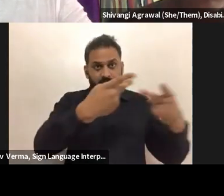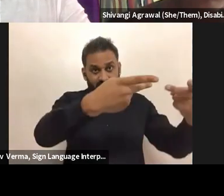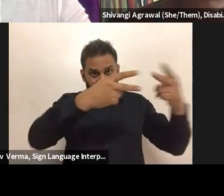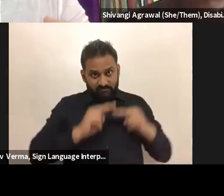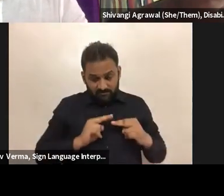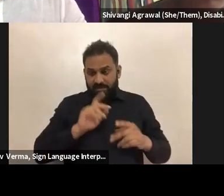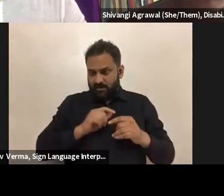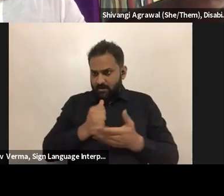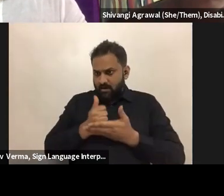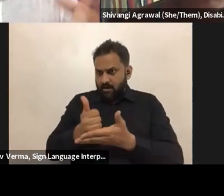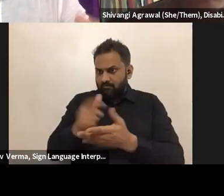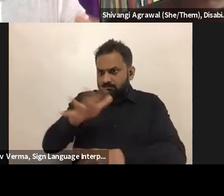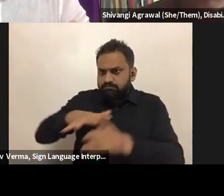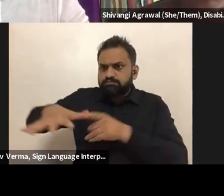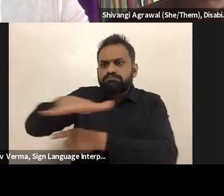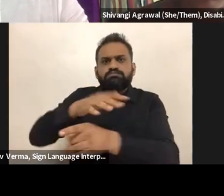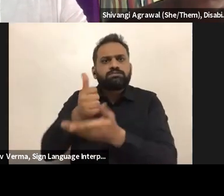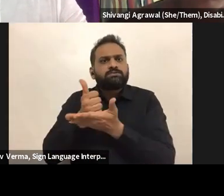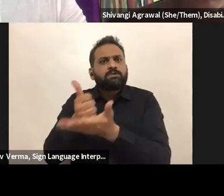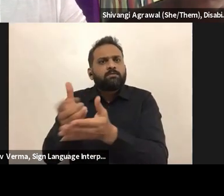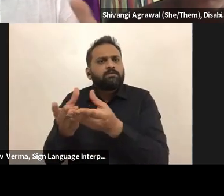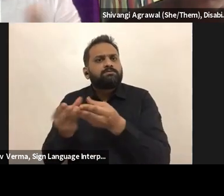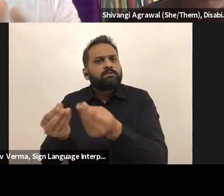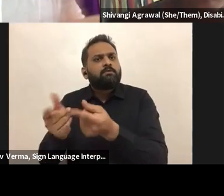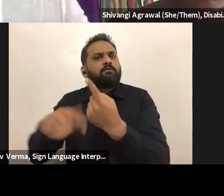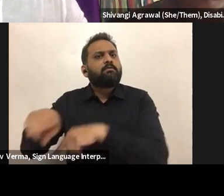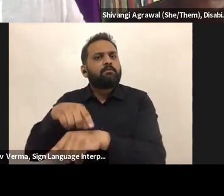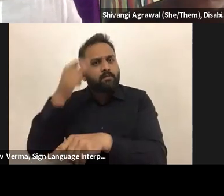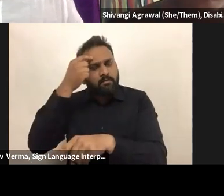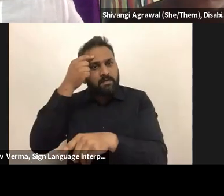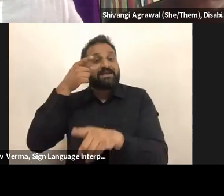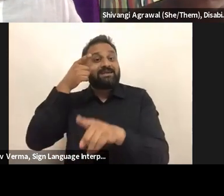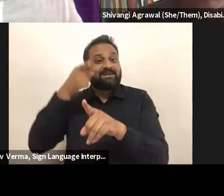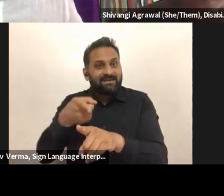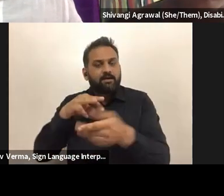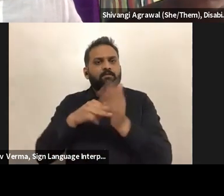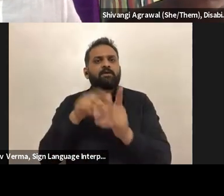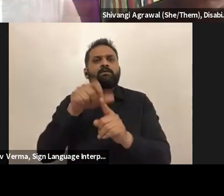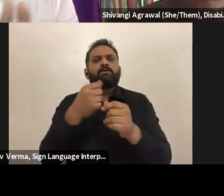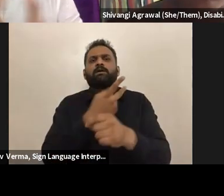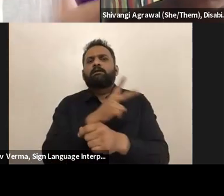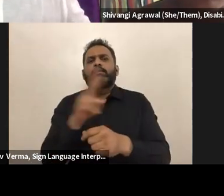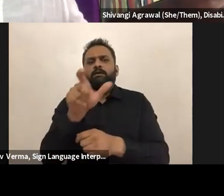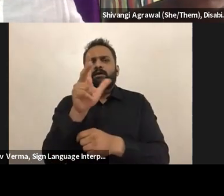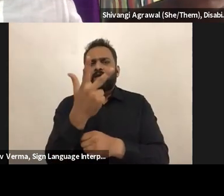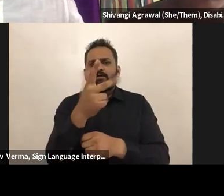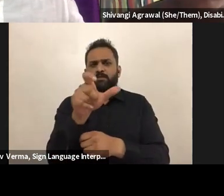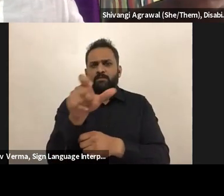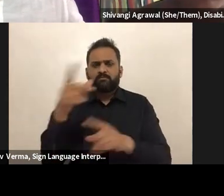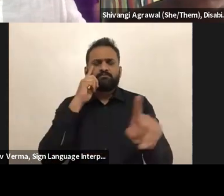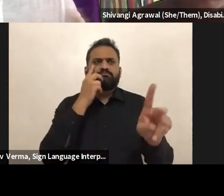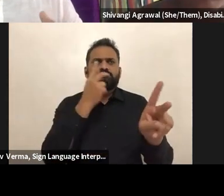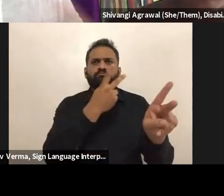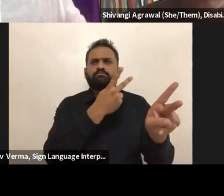help others, into creating solutions that help others. So, and that is when I met those 8 different individuals, and they were thinking quite the same thing,